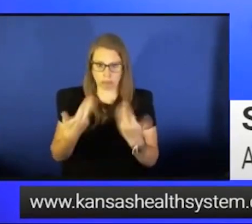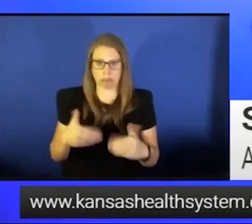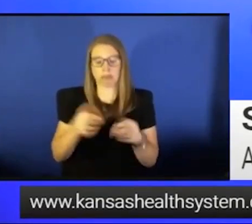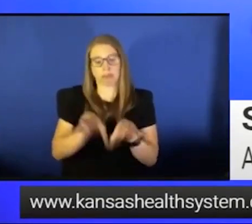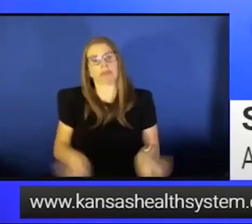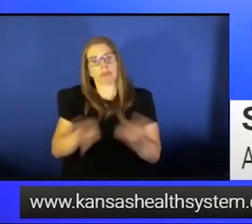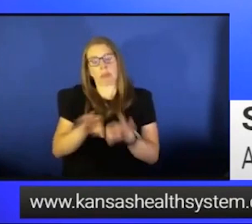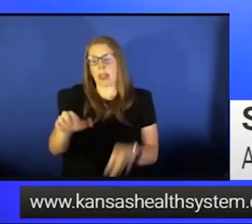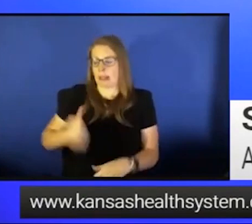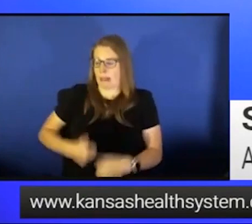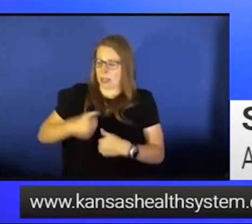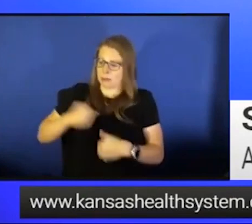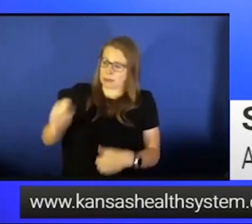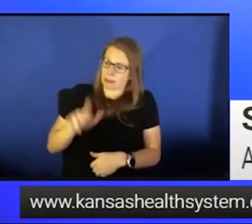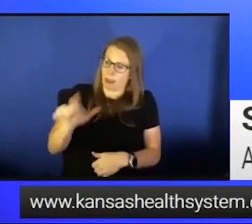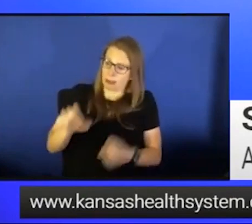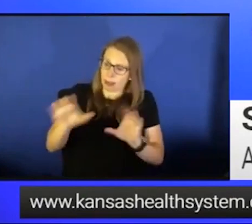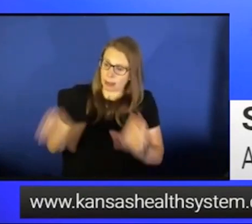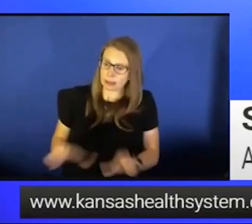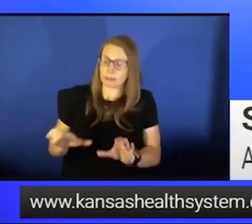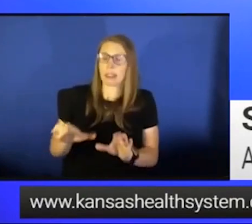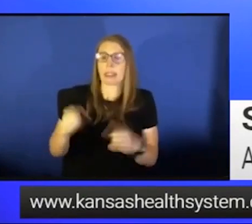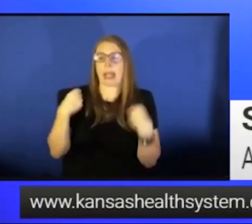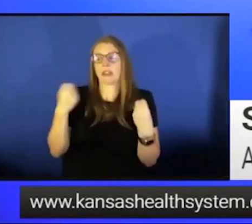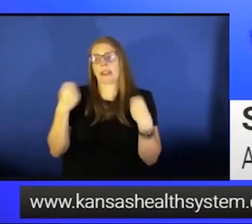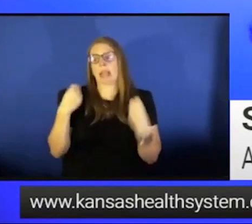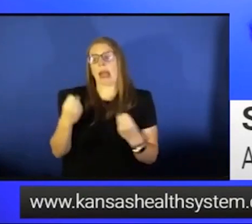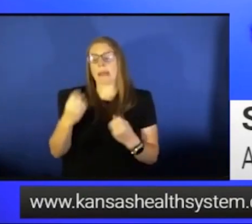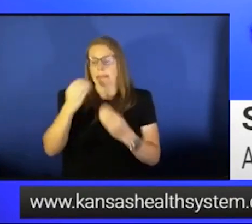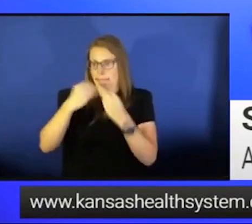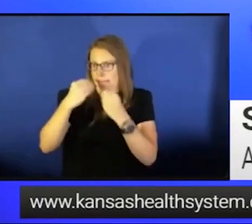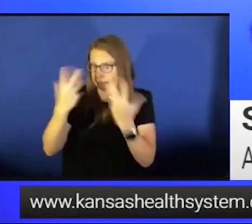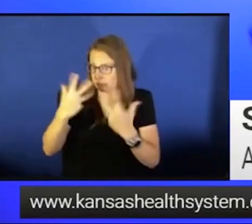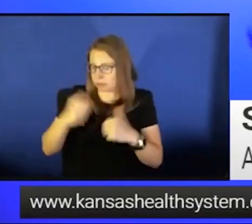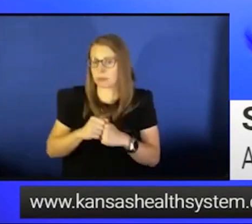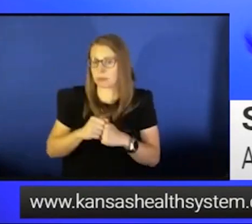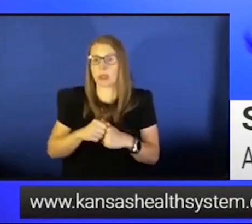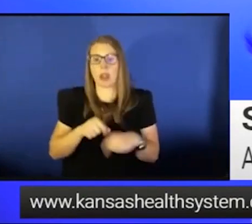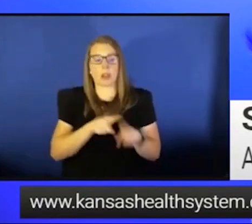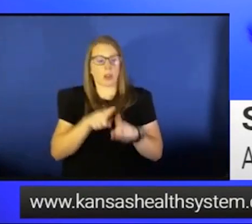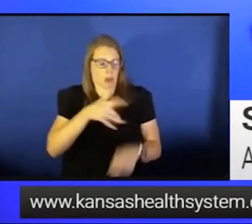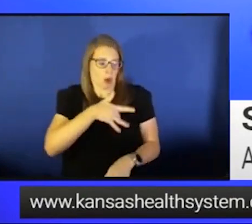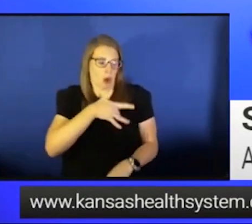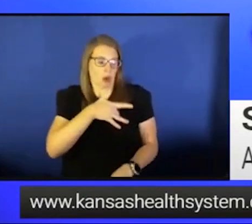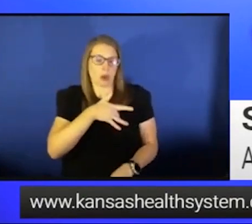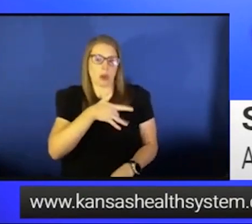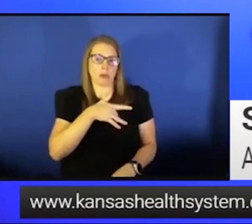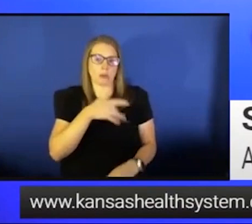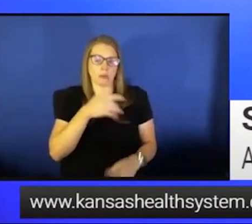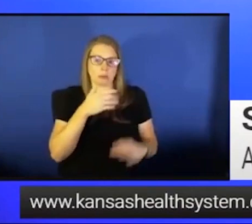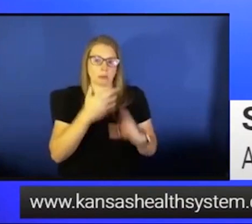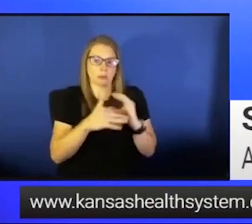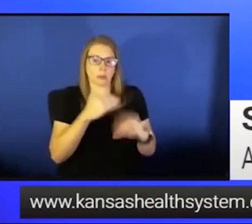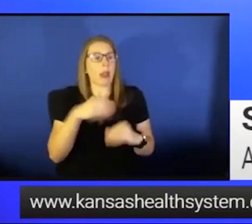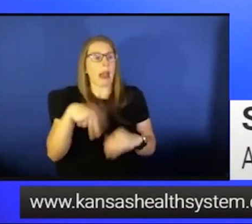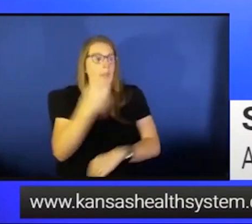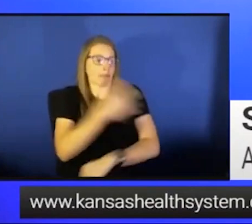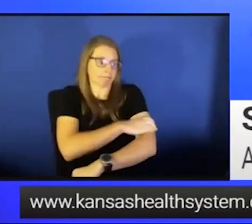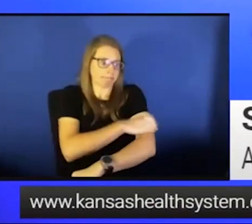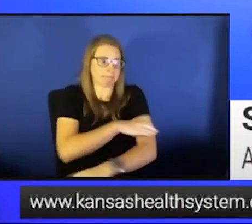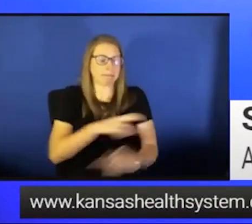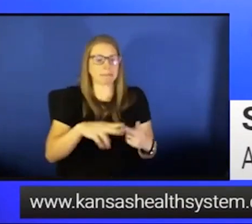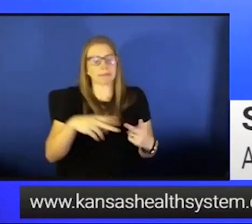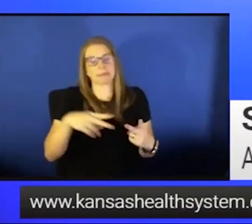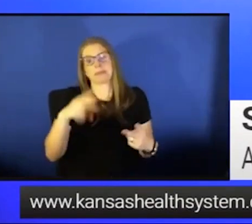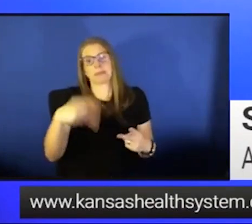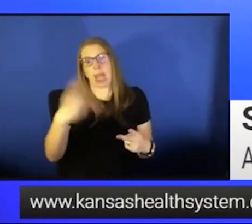Lifestyle, activity, exercise, diet, and then those cardiovascular risk factors, which I mentioned before, like hypertension, high cholesterol, smoking, all of